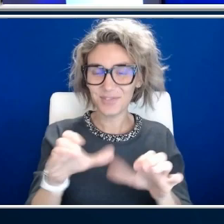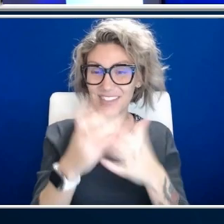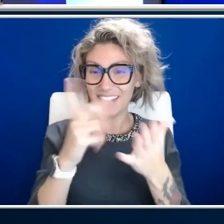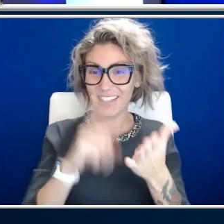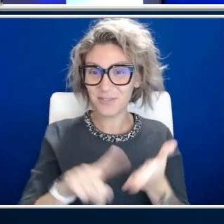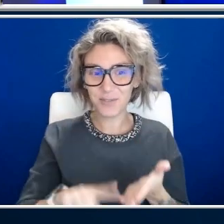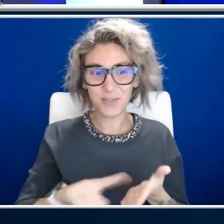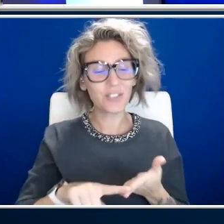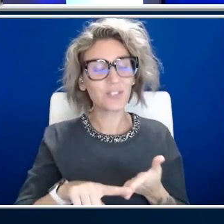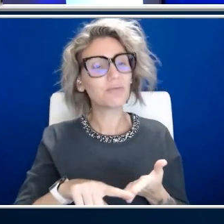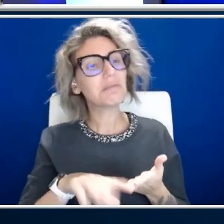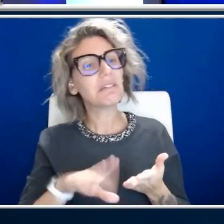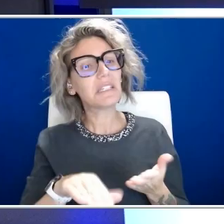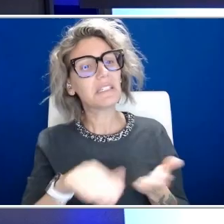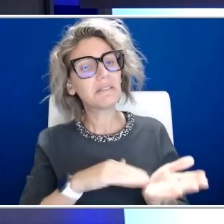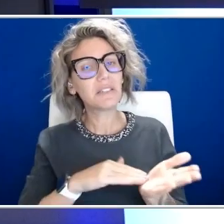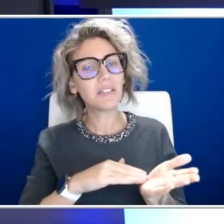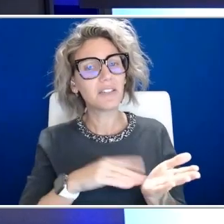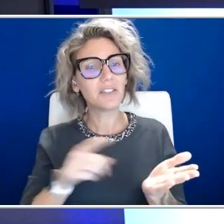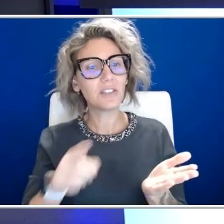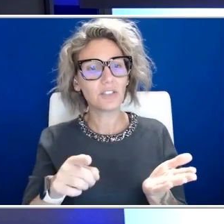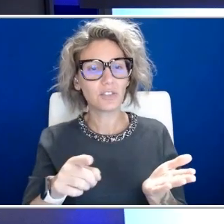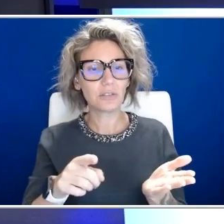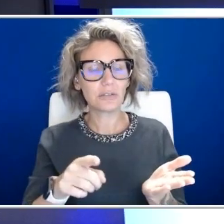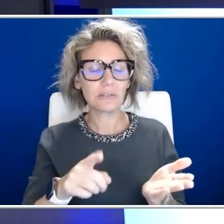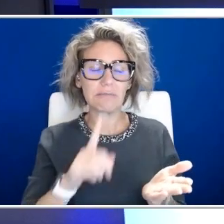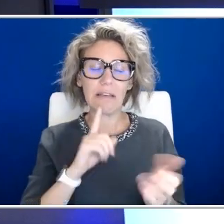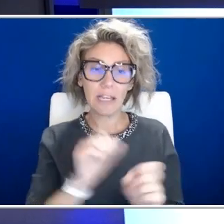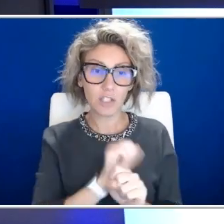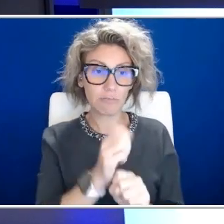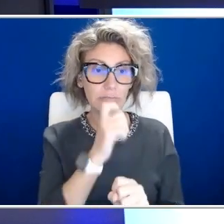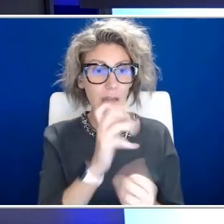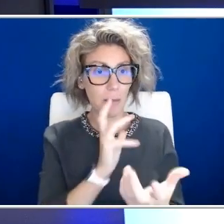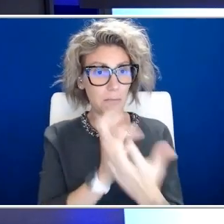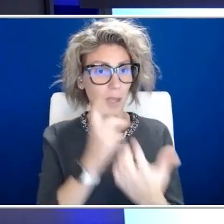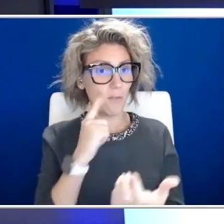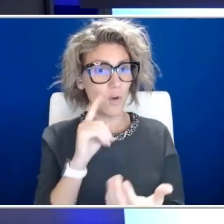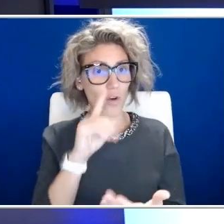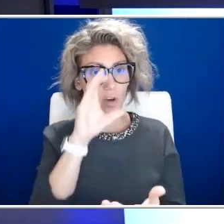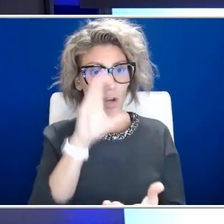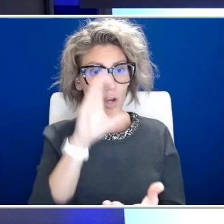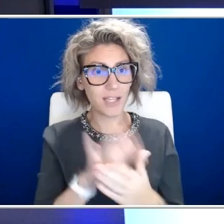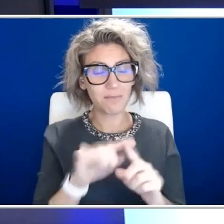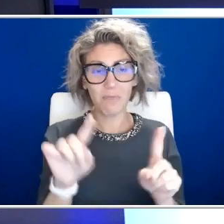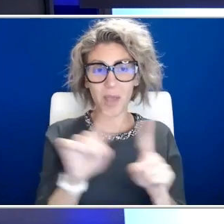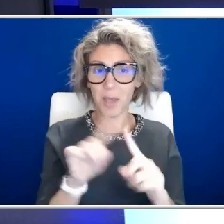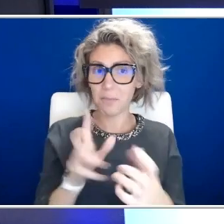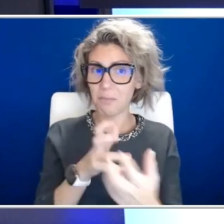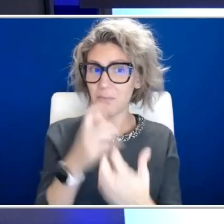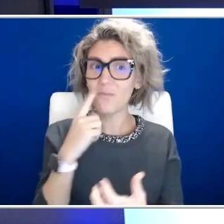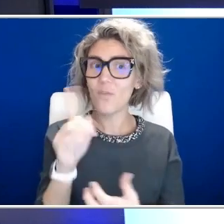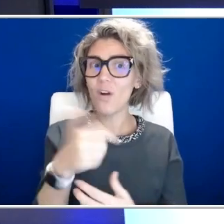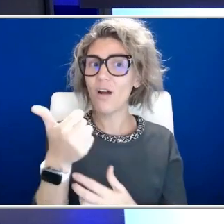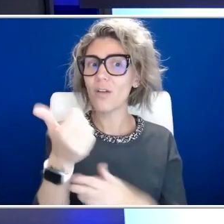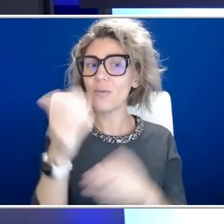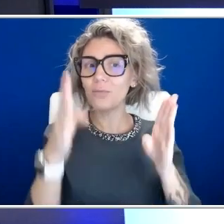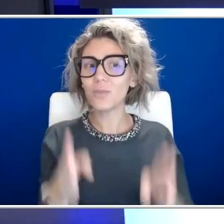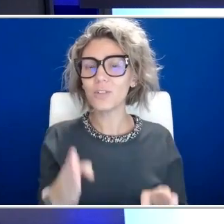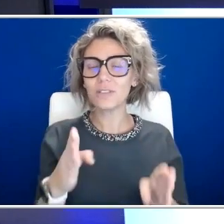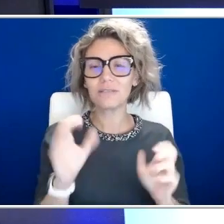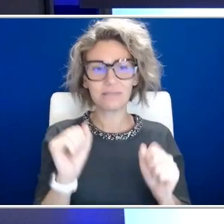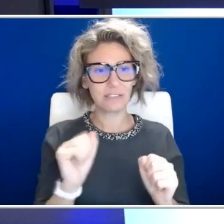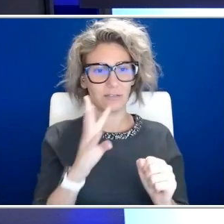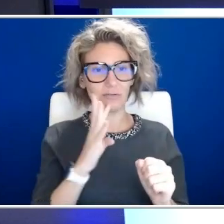Gupta, Audrey was ultimately not a match for her husband, but she was a match for someone else. So let's talk about the paired